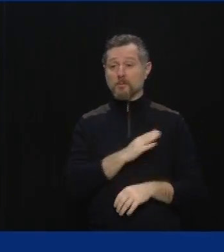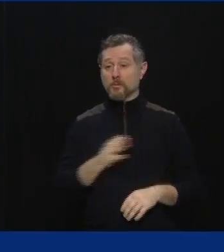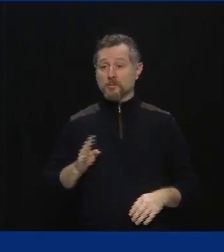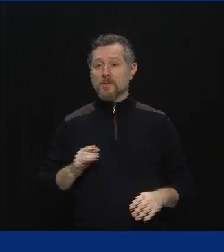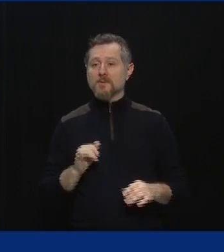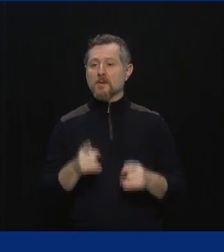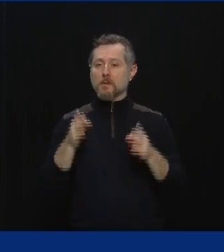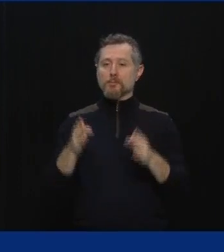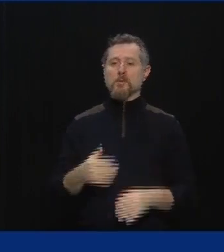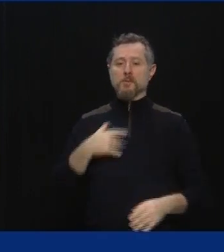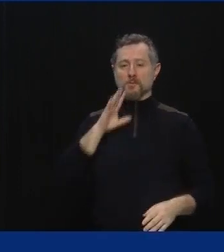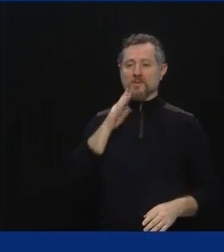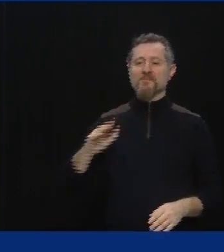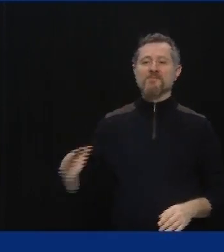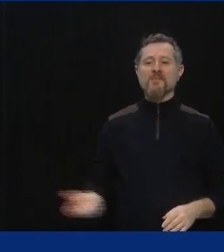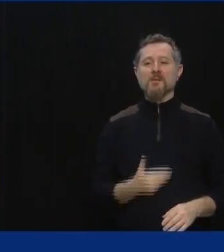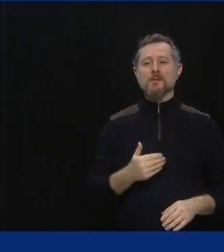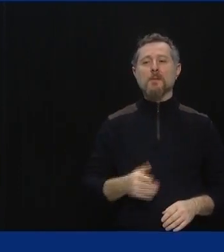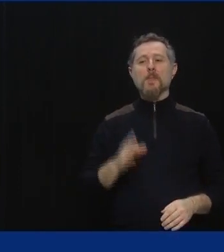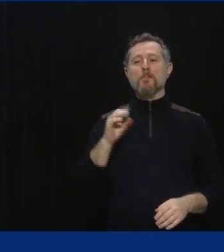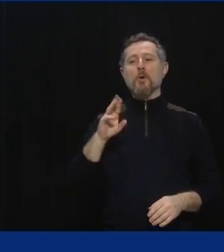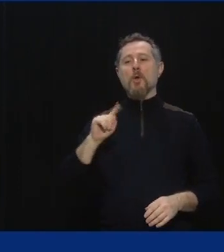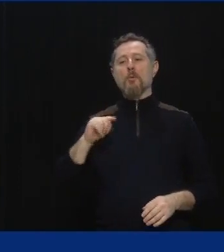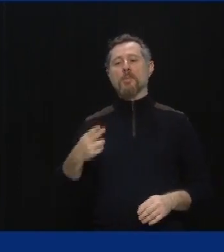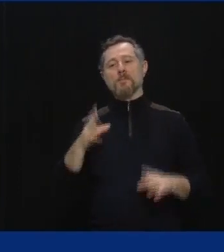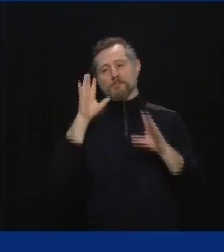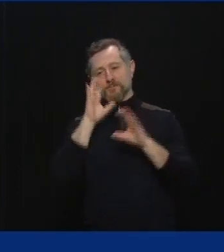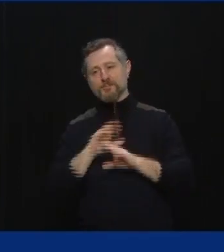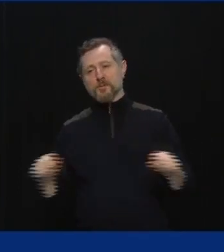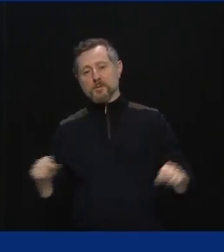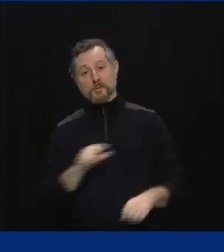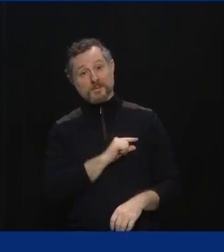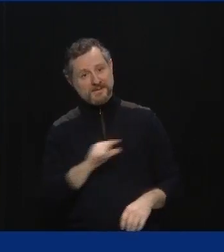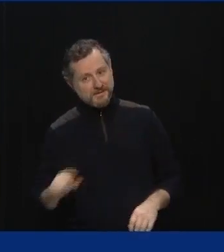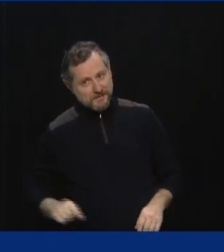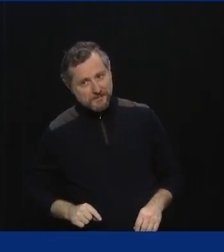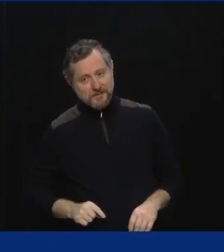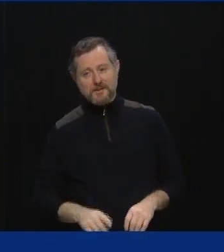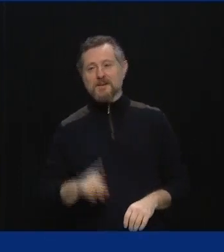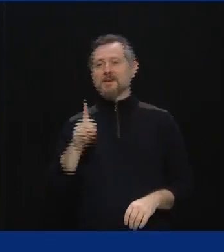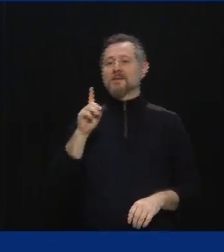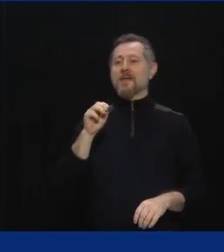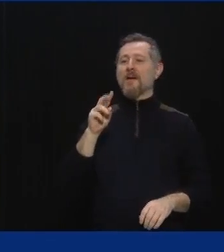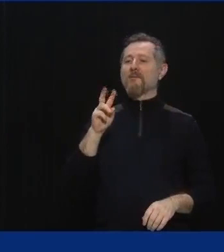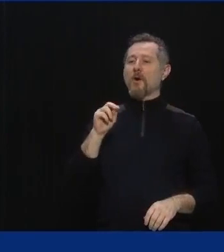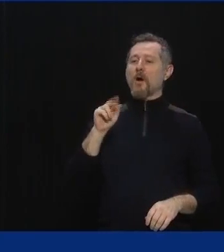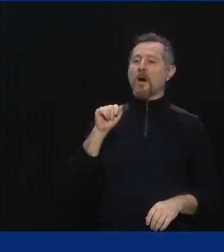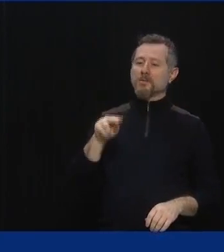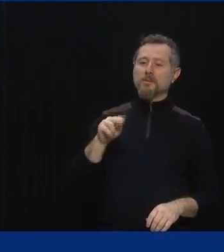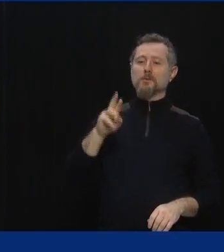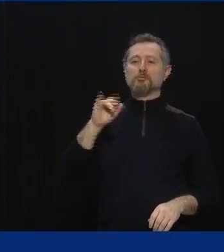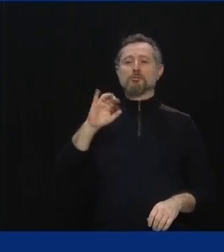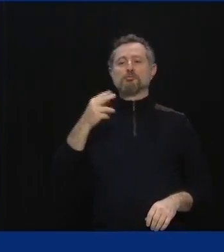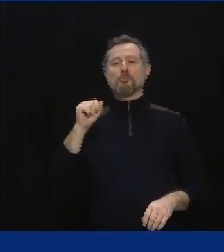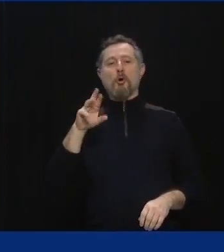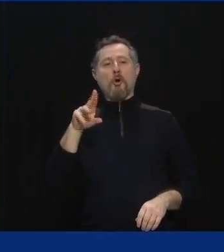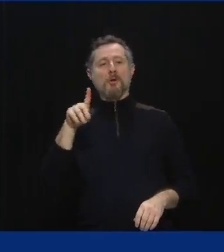that I'm going to bring up, the borough president of Queens, Donovan Richards.